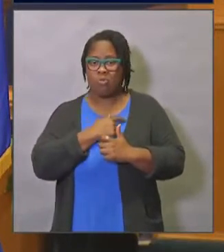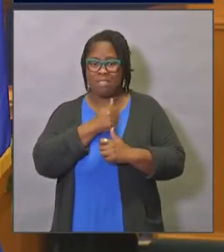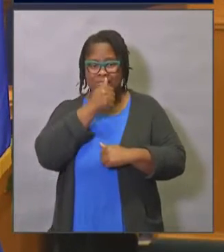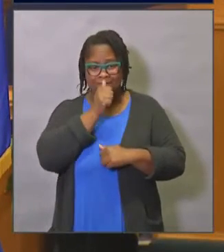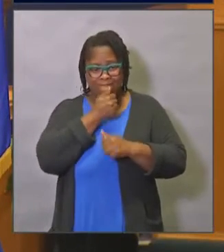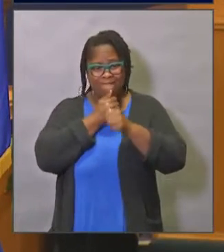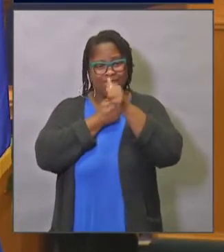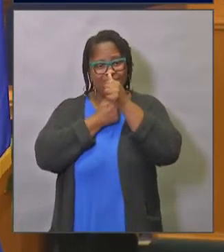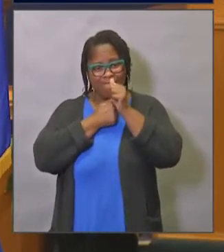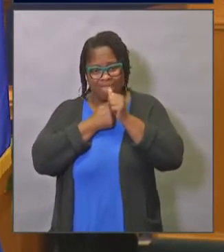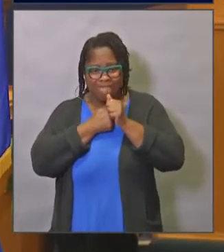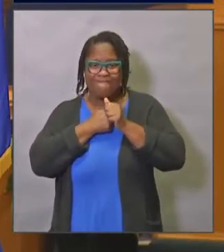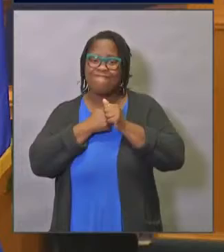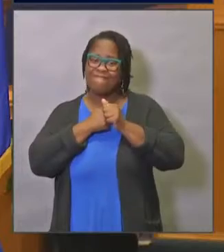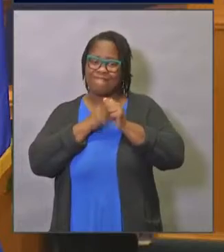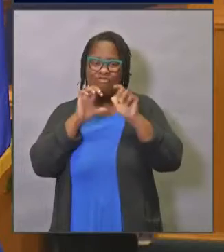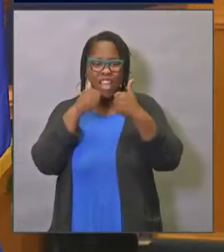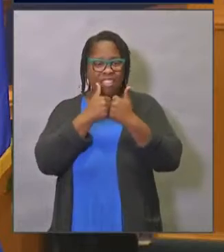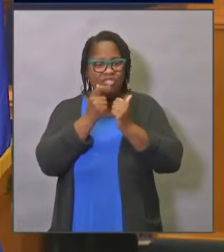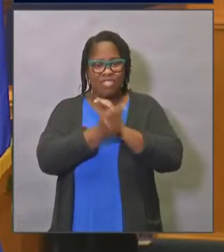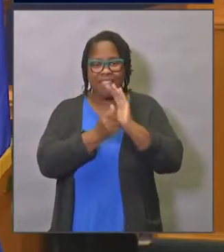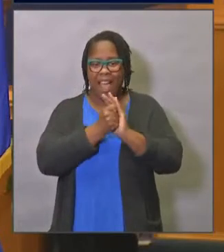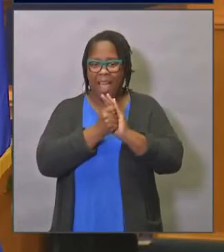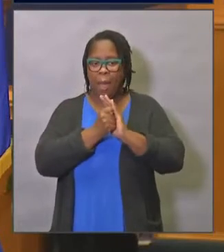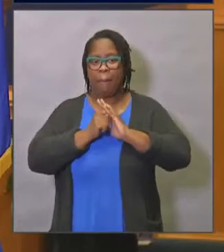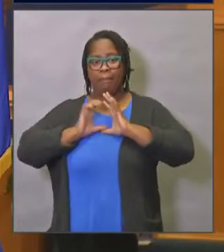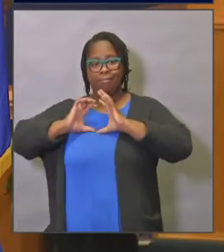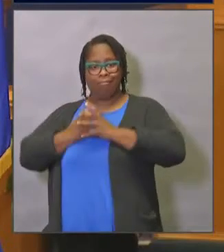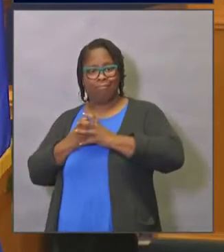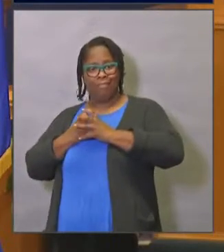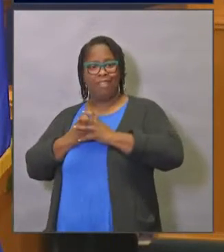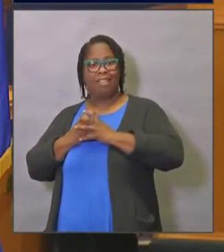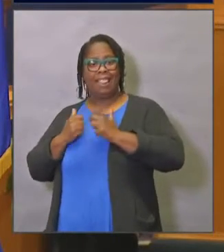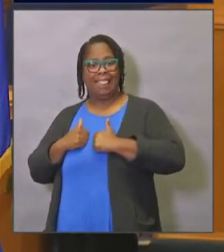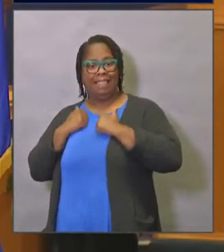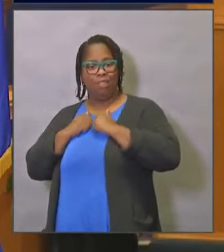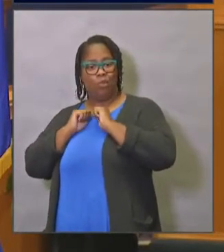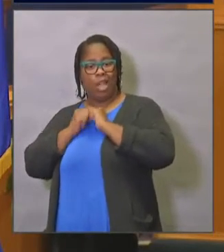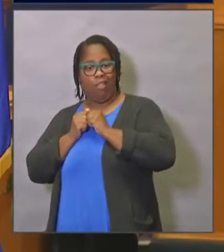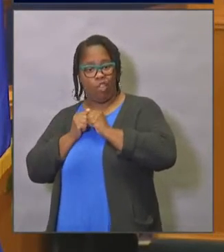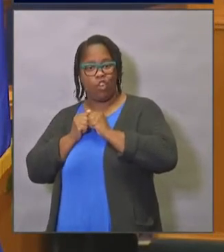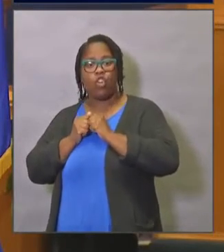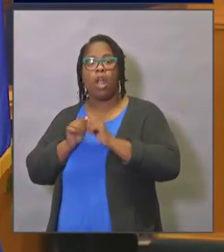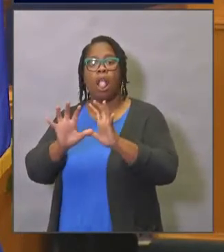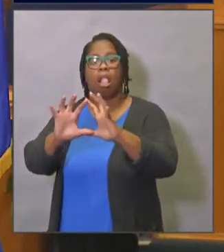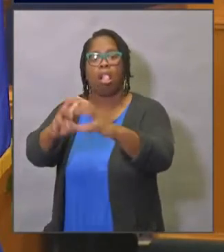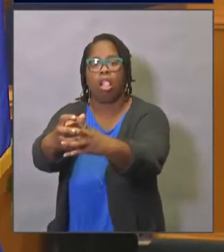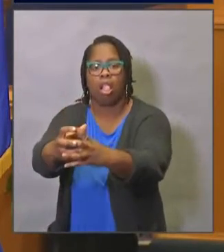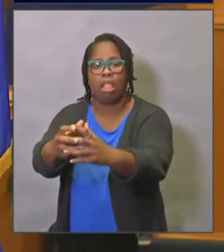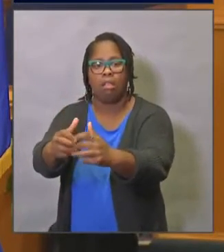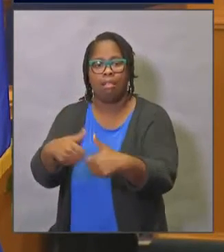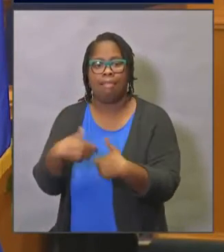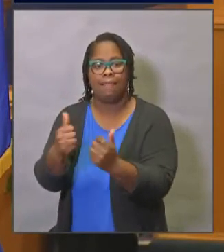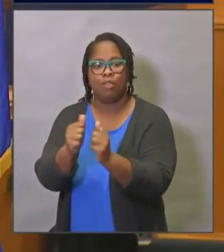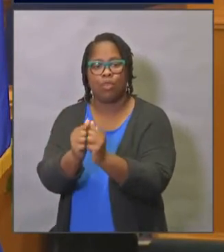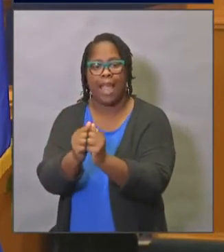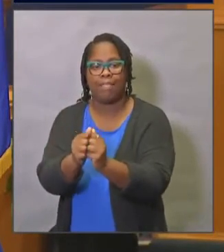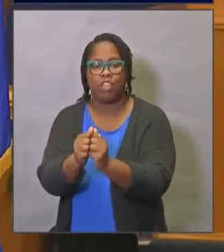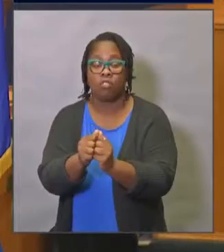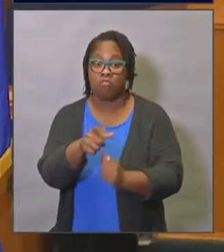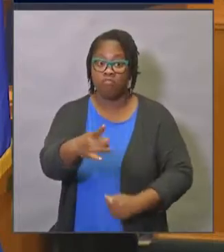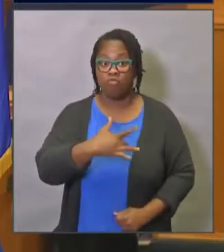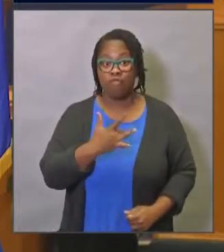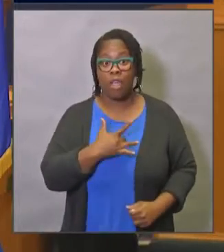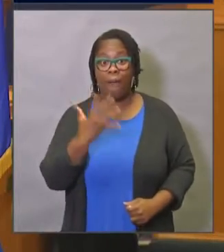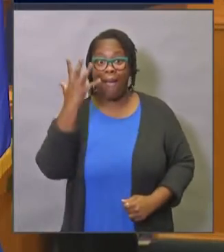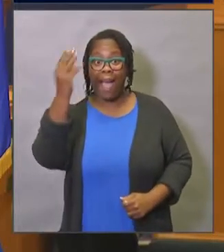We need to stay with members of our household as much as is possible and not use excursions outside as